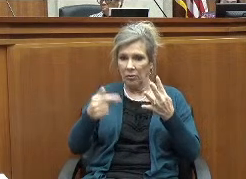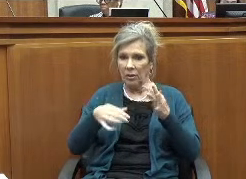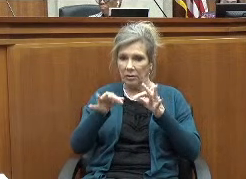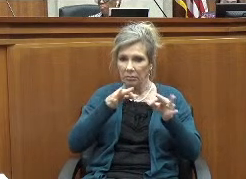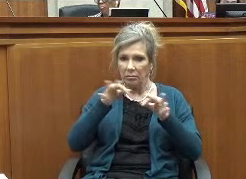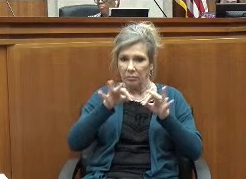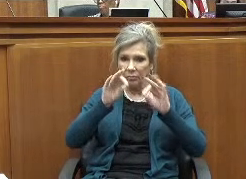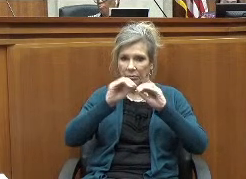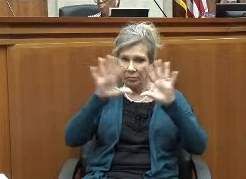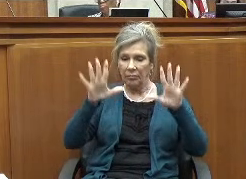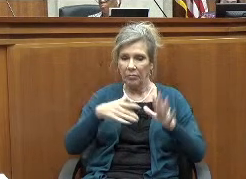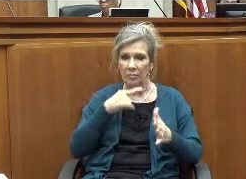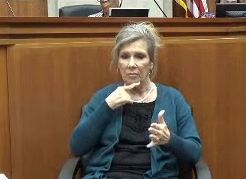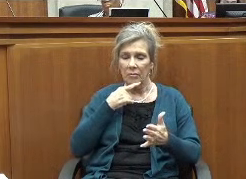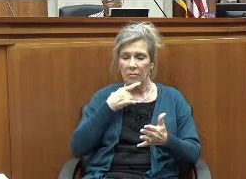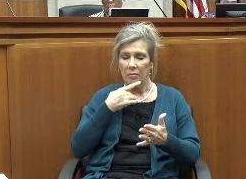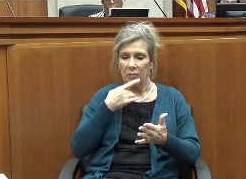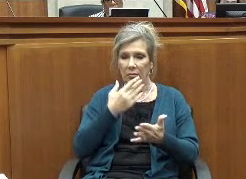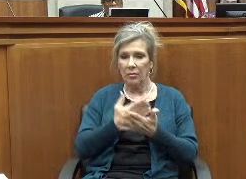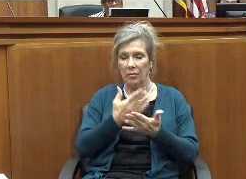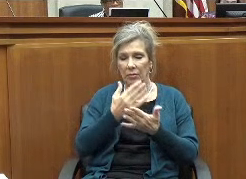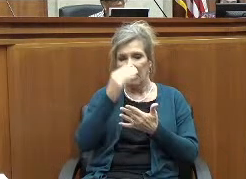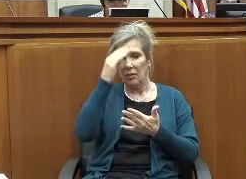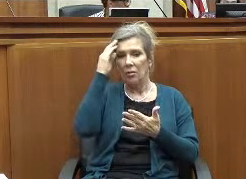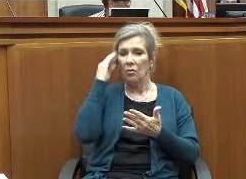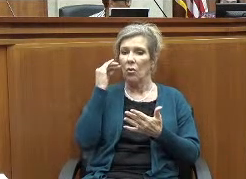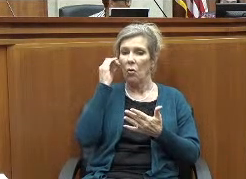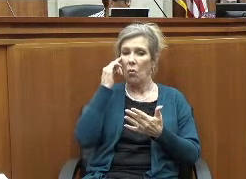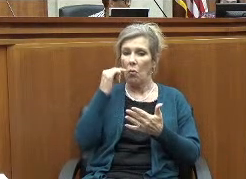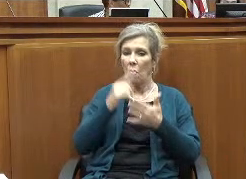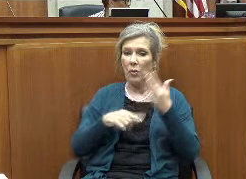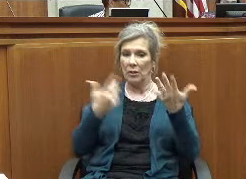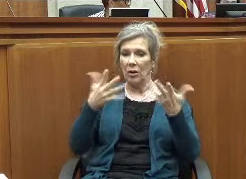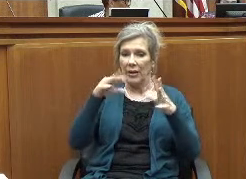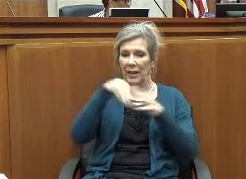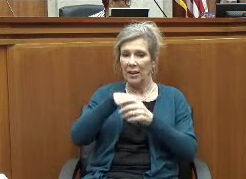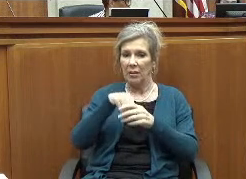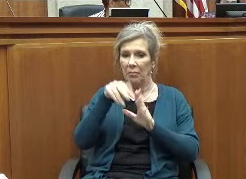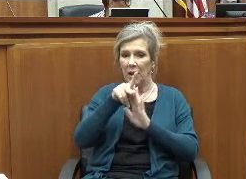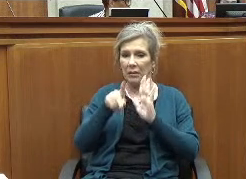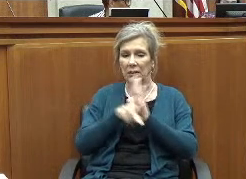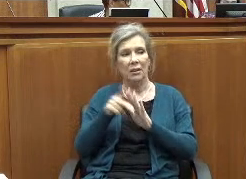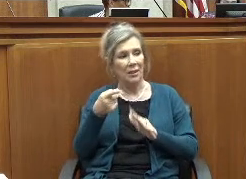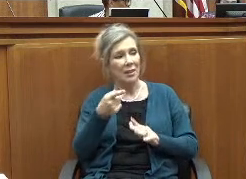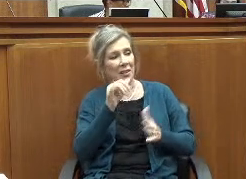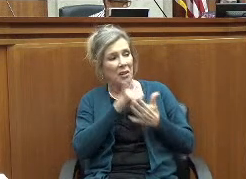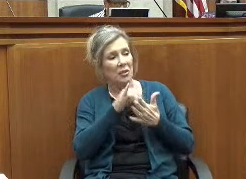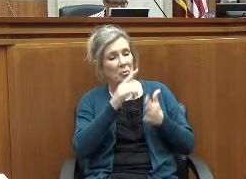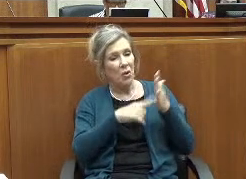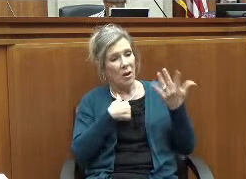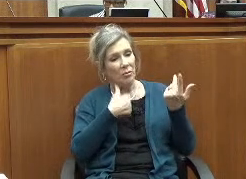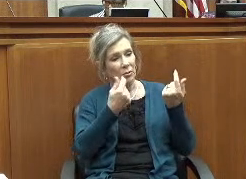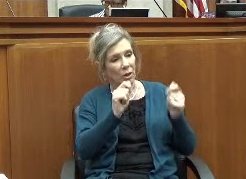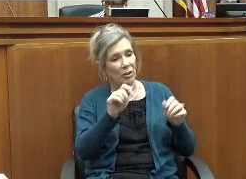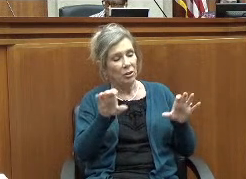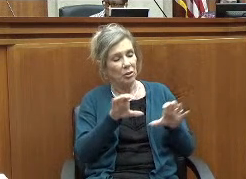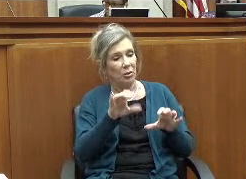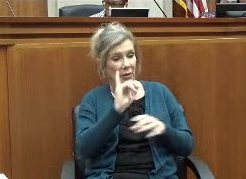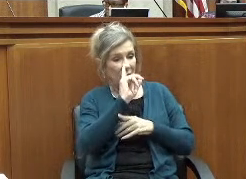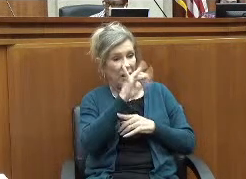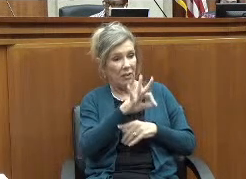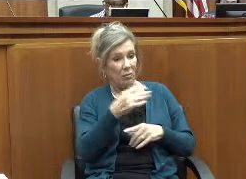A clarifying letter that simply details what's in the policy. that's what I'm trying to get done. And so if we